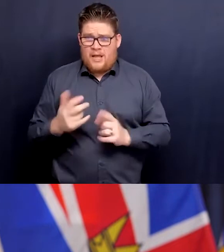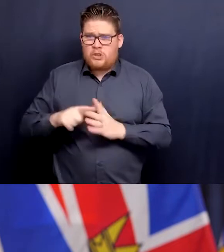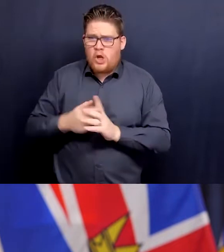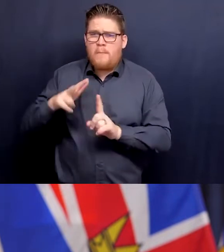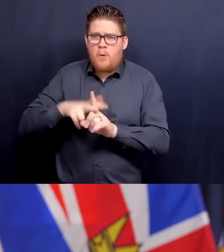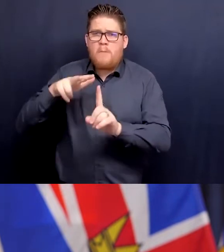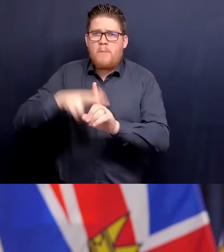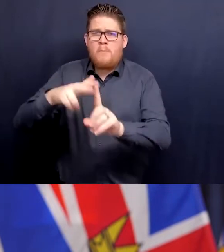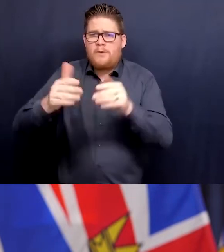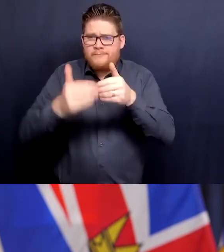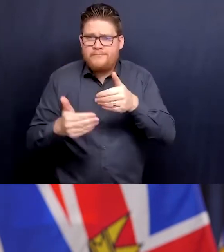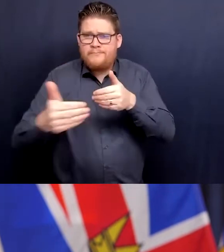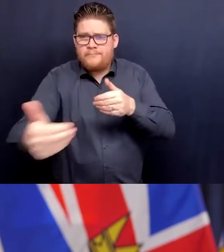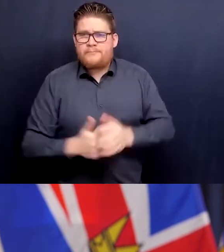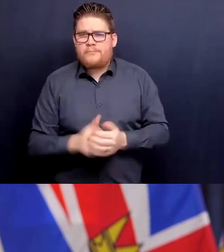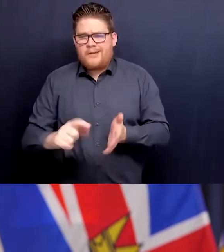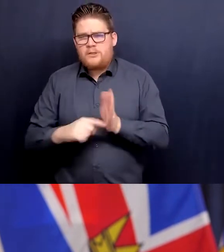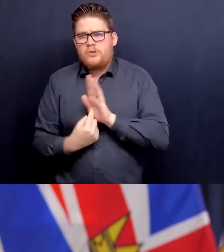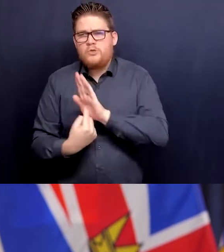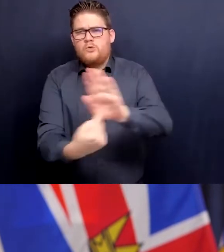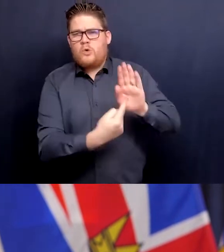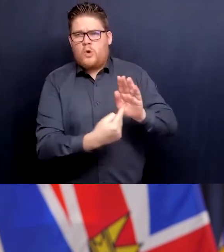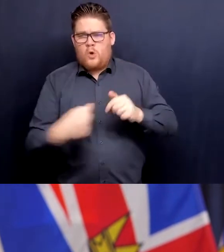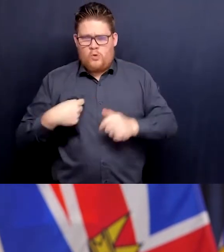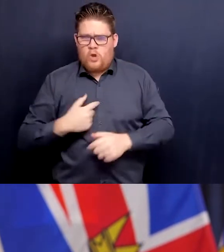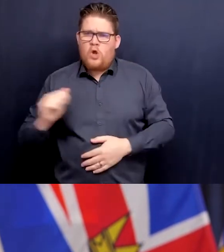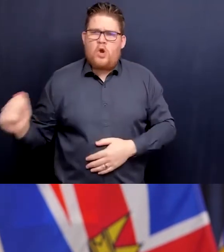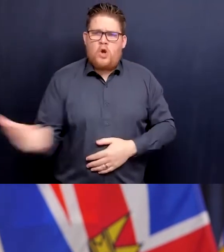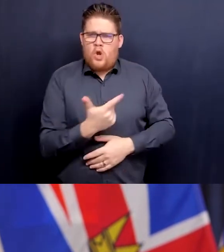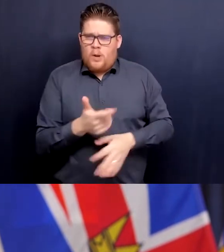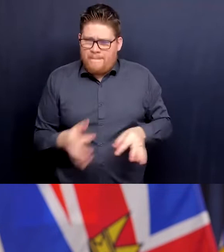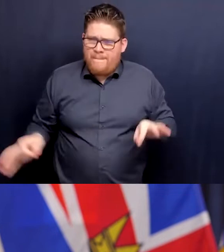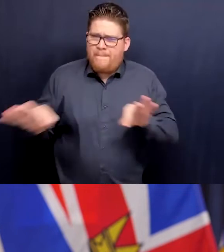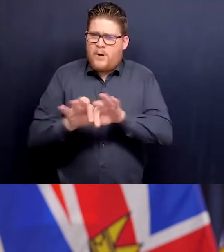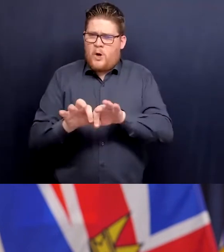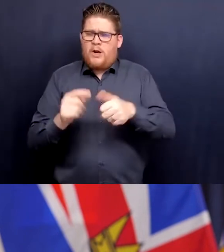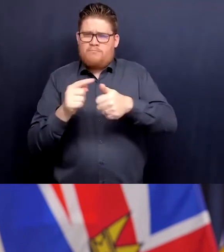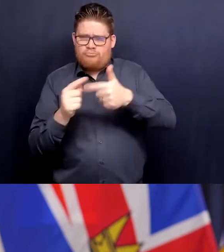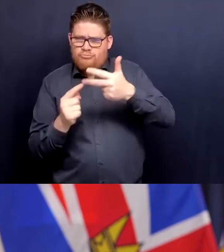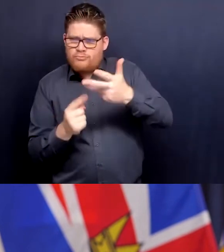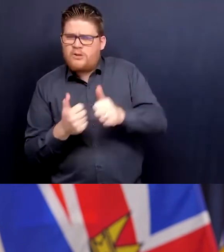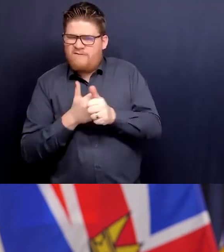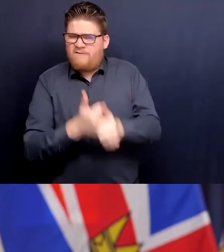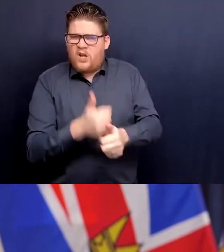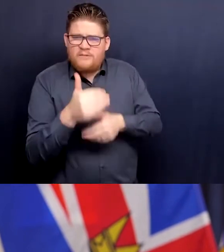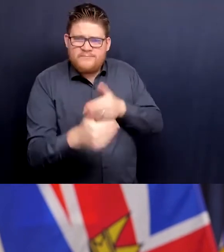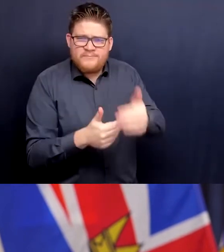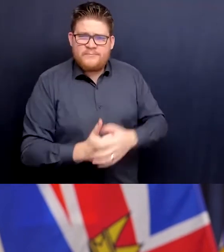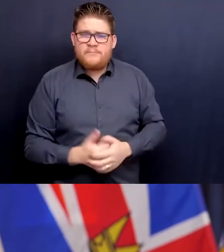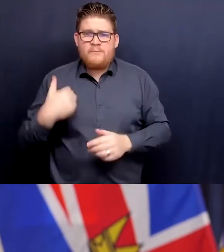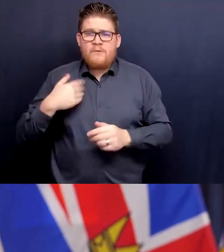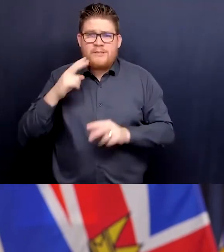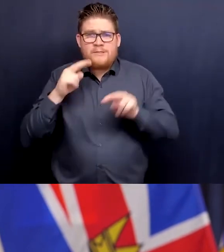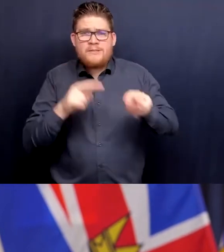work that all of us have done. That in the moments that mattered most in the Omicron wave, we each made the difference essential to stopping the